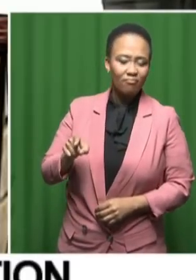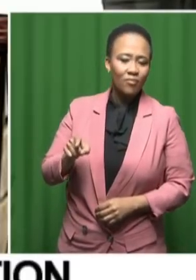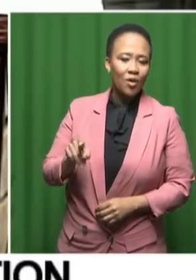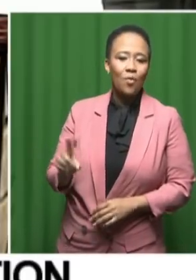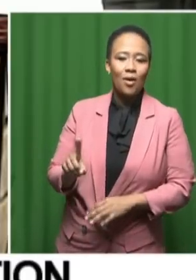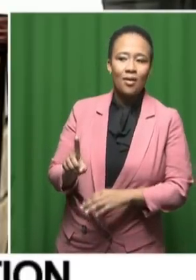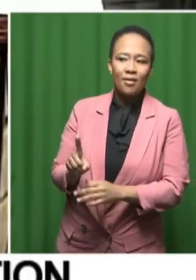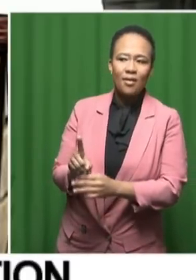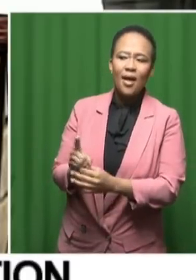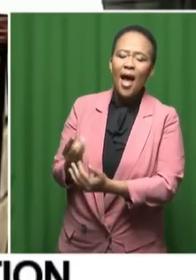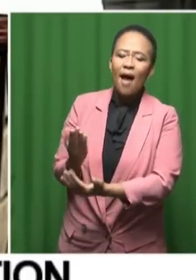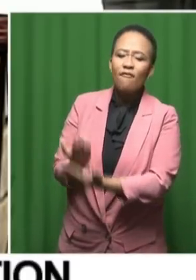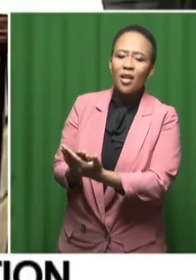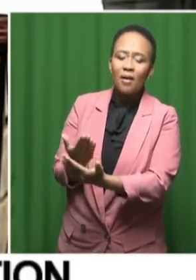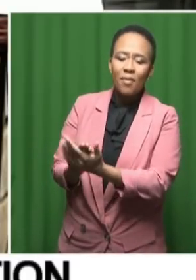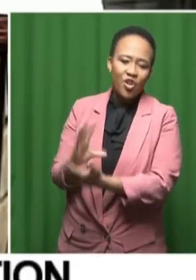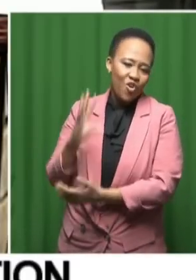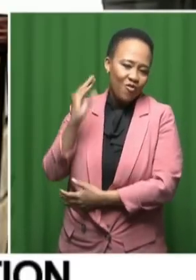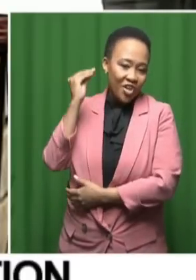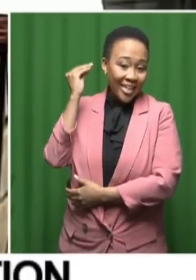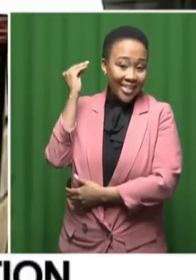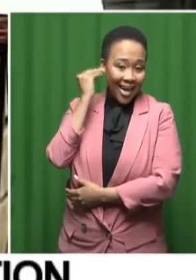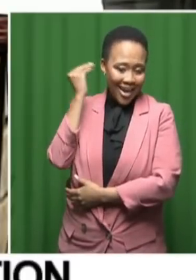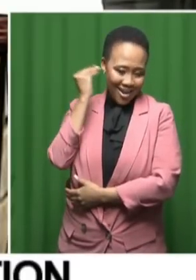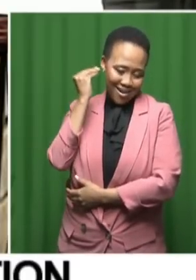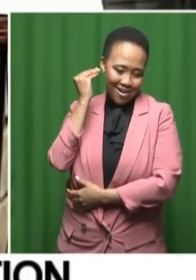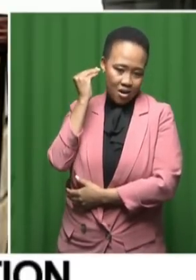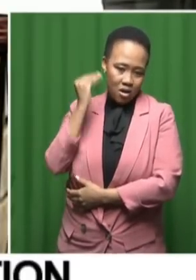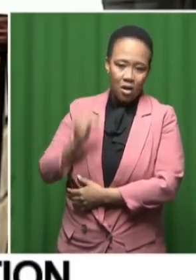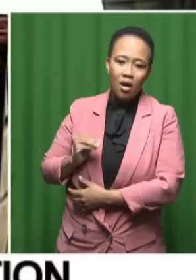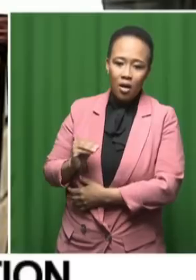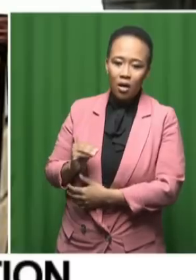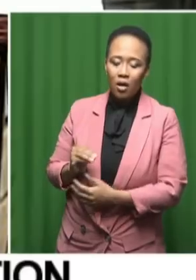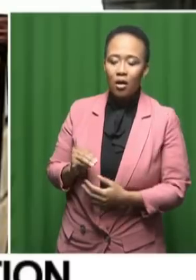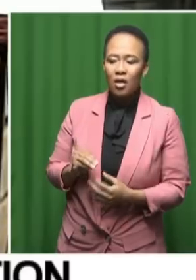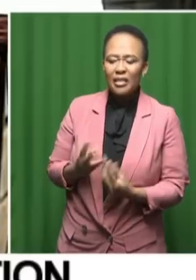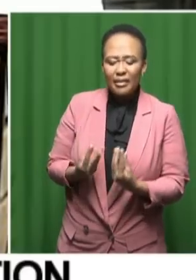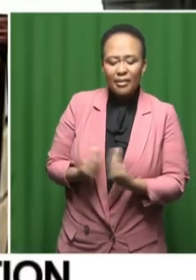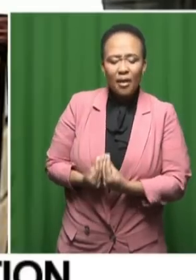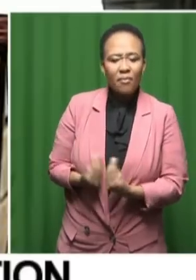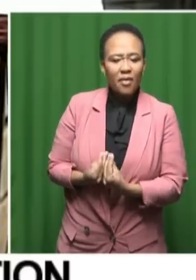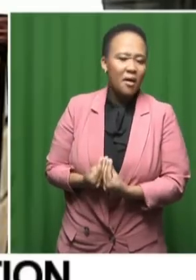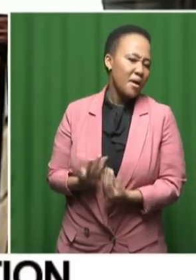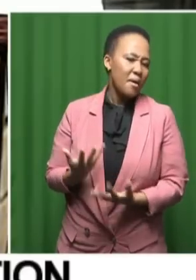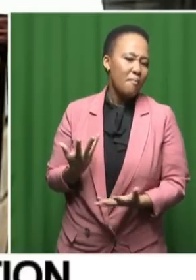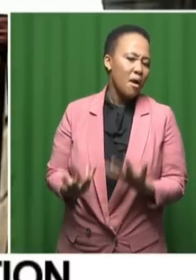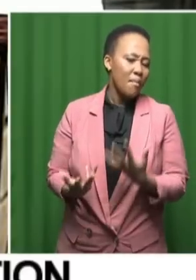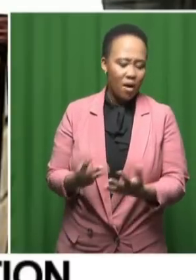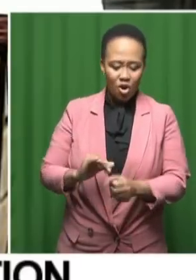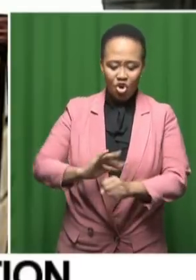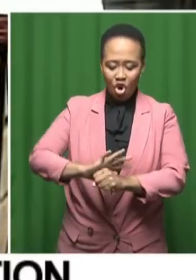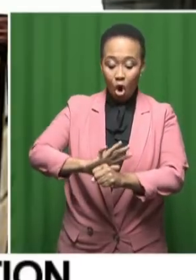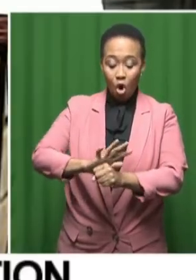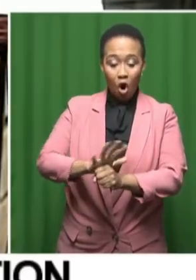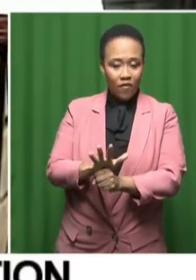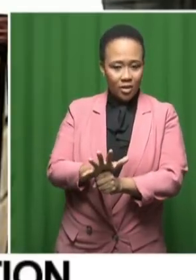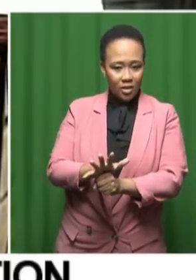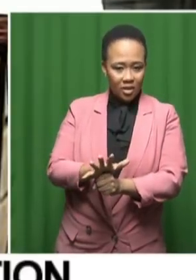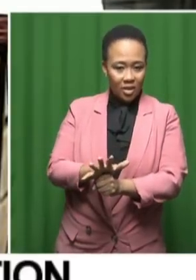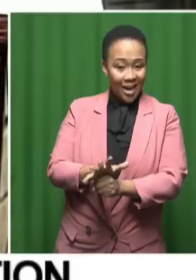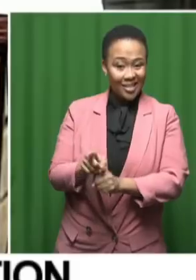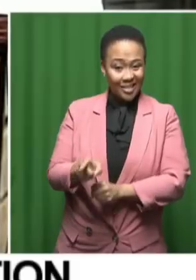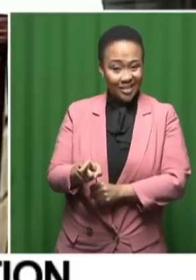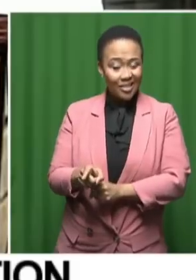of data and genomic sequencing data. Is there something that's moving in COVID-19 that we are not aware of? If